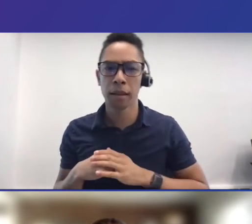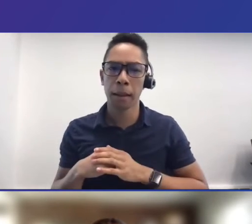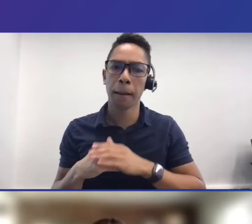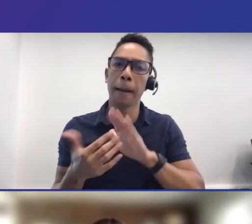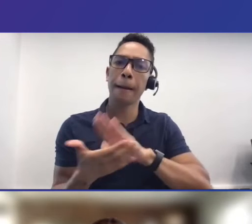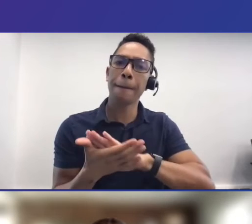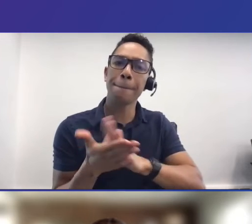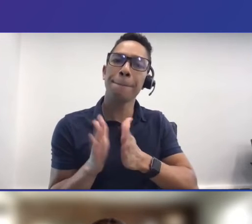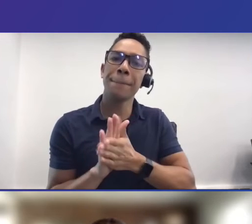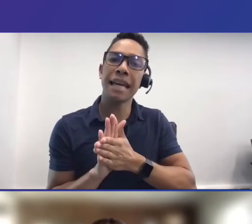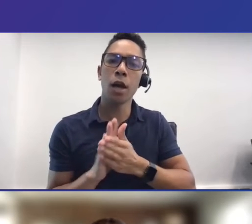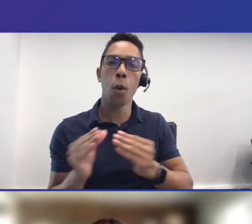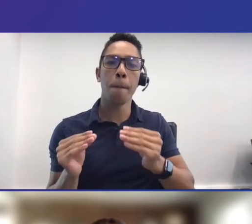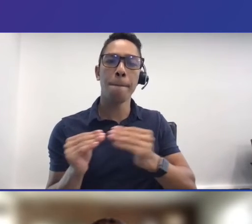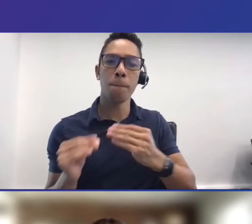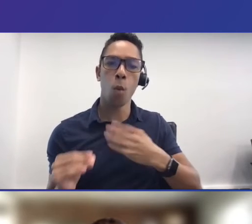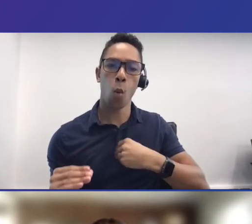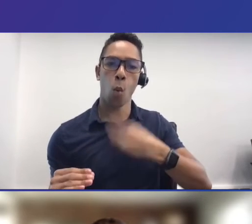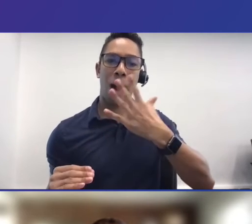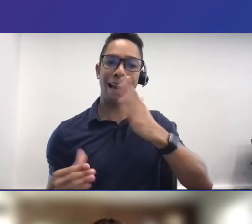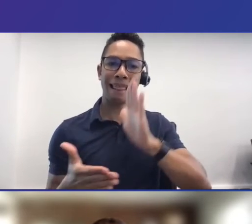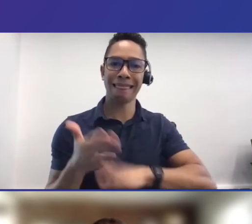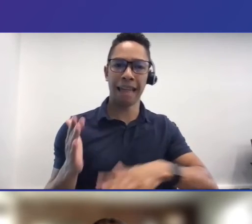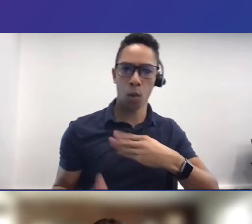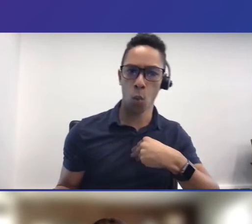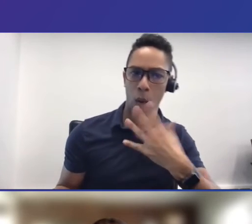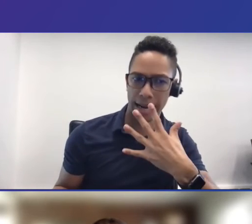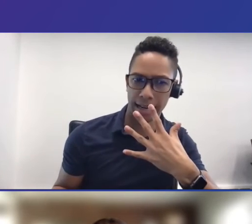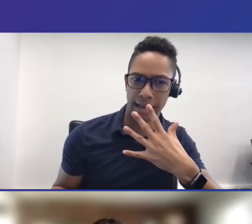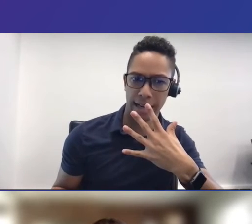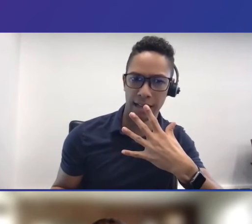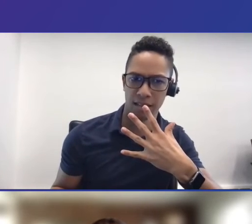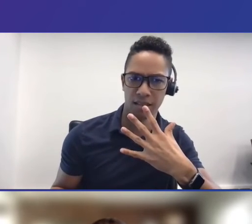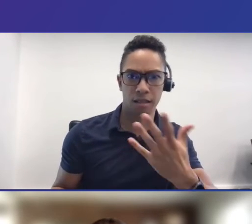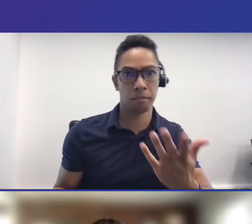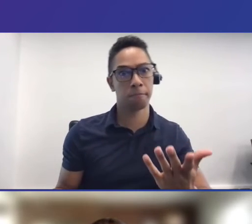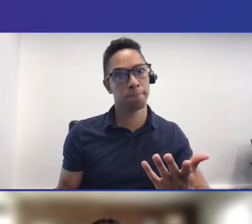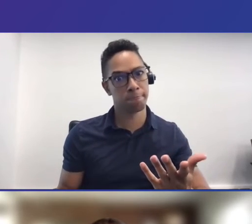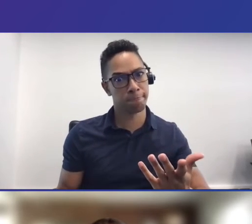than white. So, and I haven't,